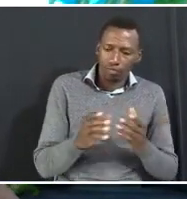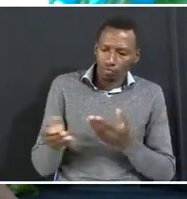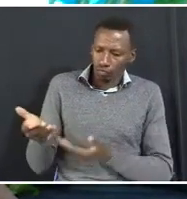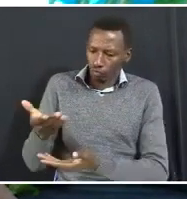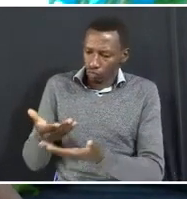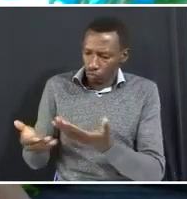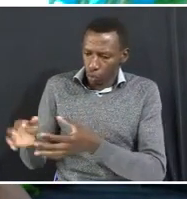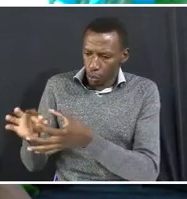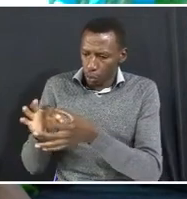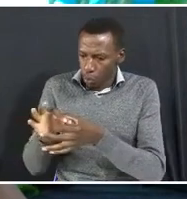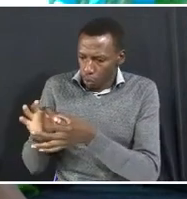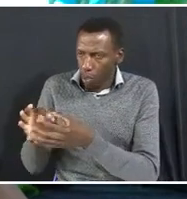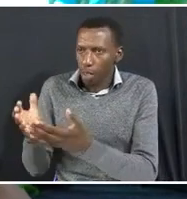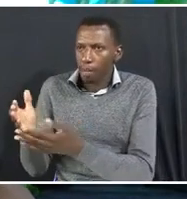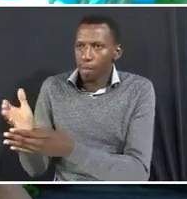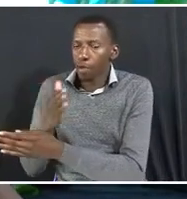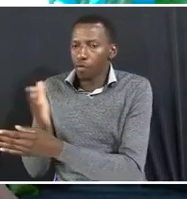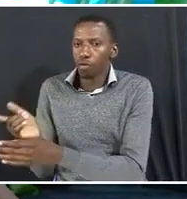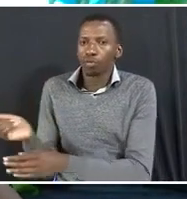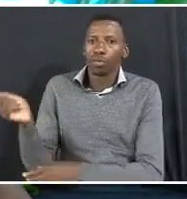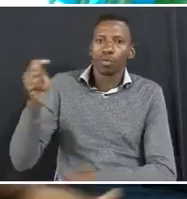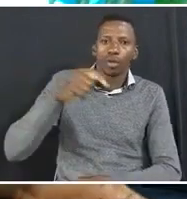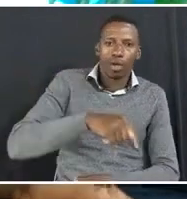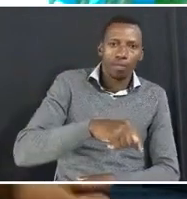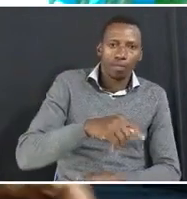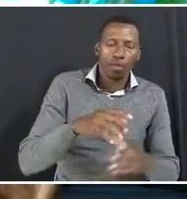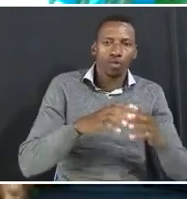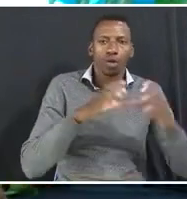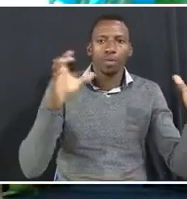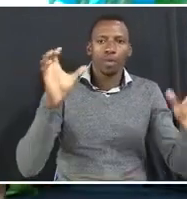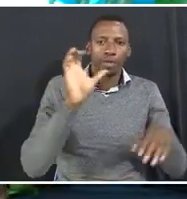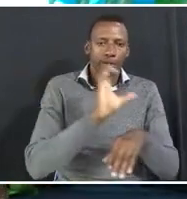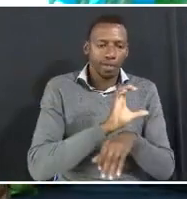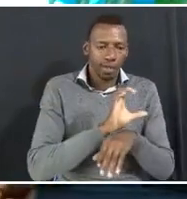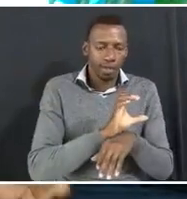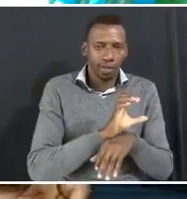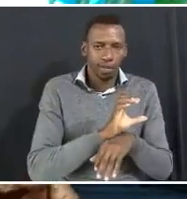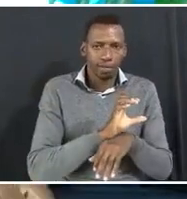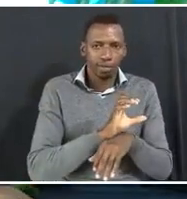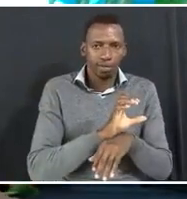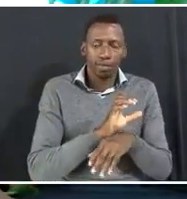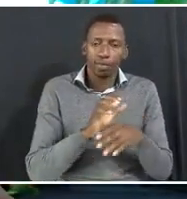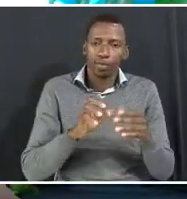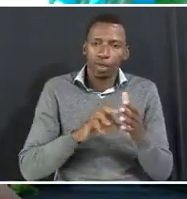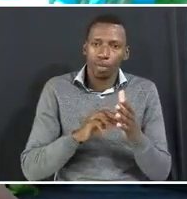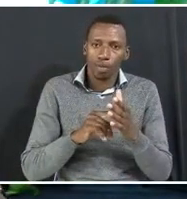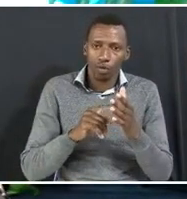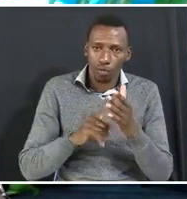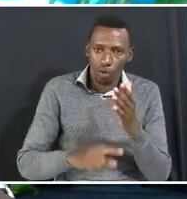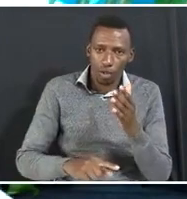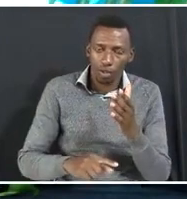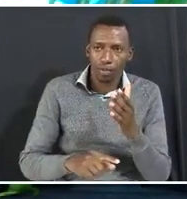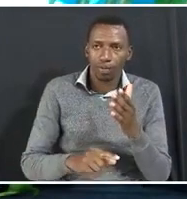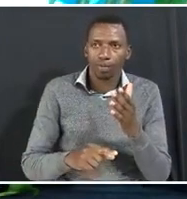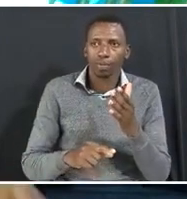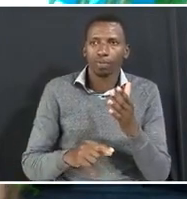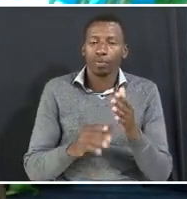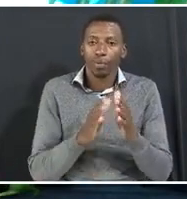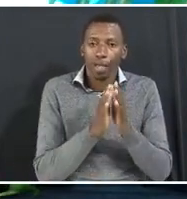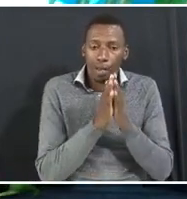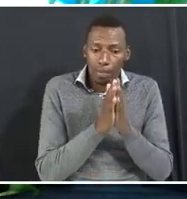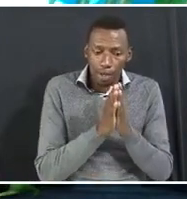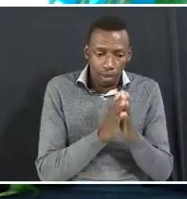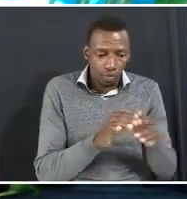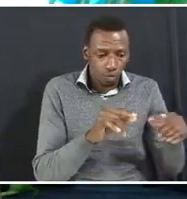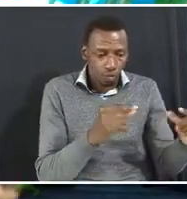main church for adjudication or help. In essence, therefore, the prayer